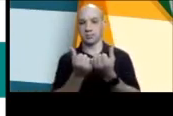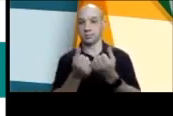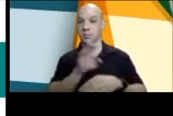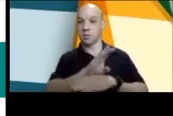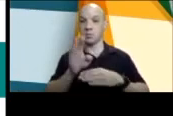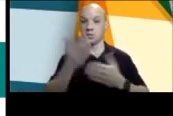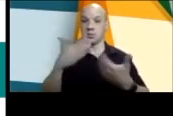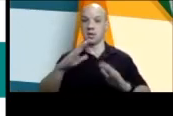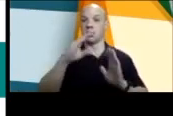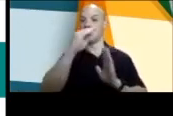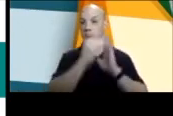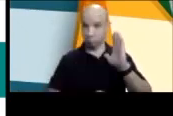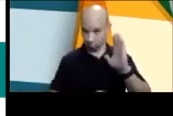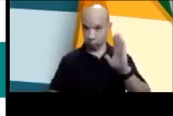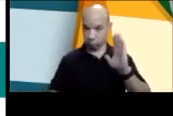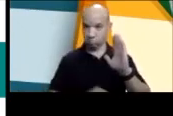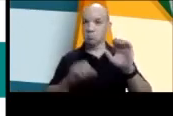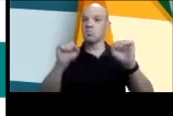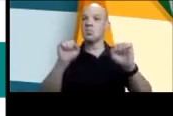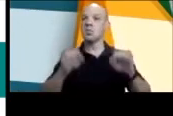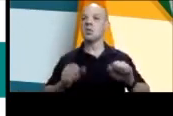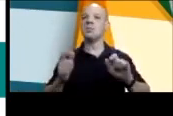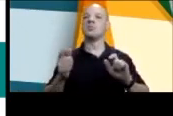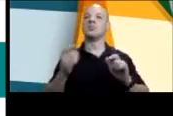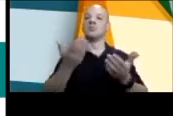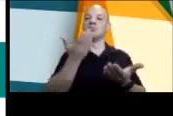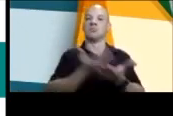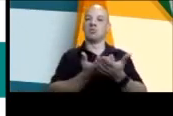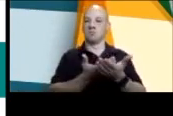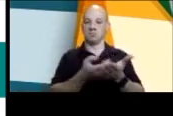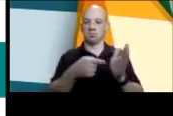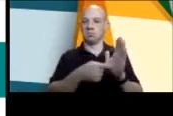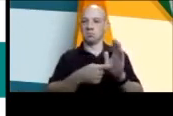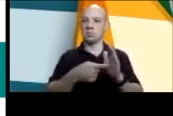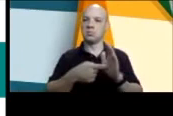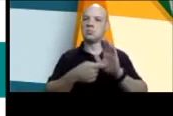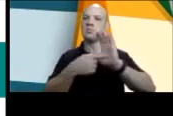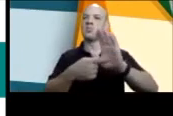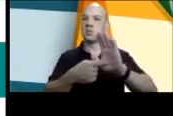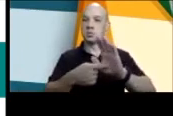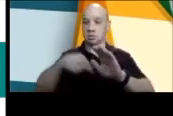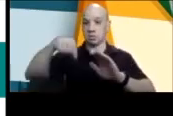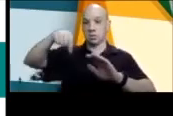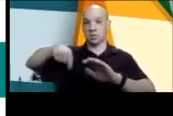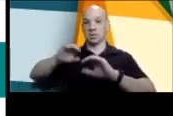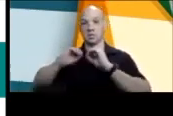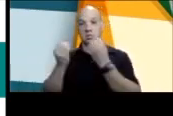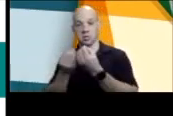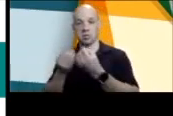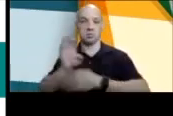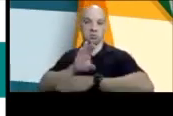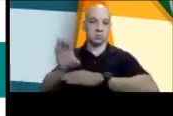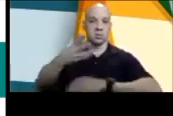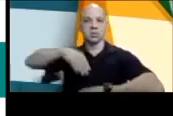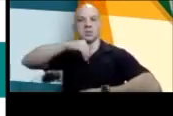process can show evidence demonstrating that the entity is owned and or controlled by one or